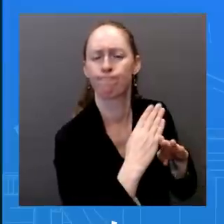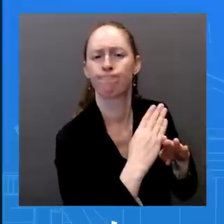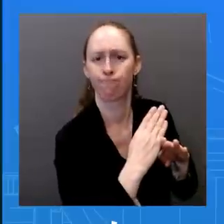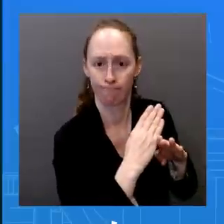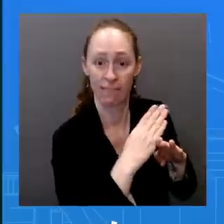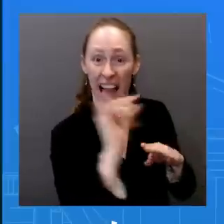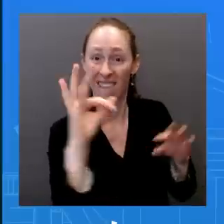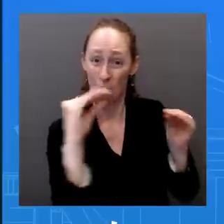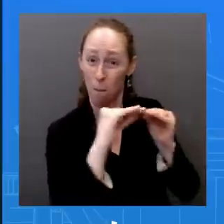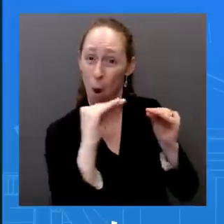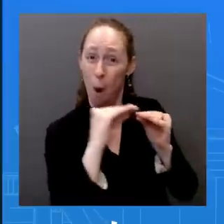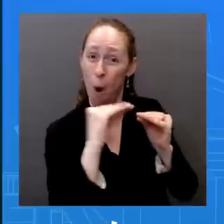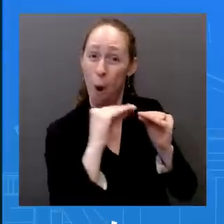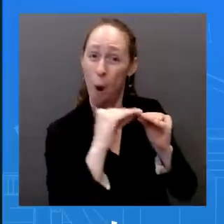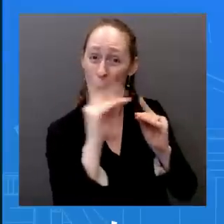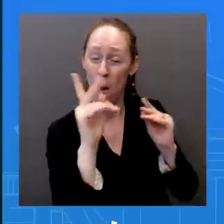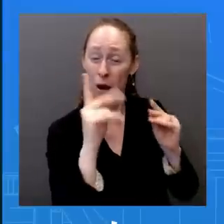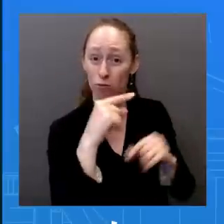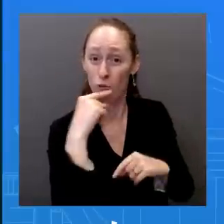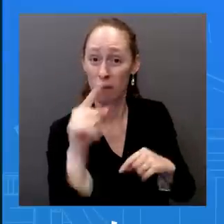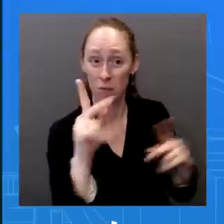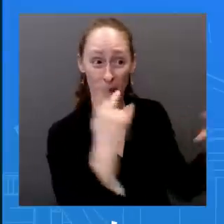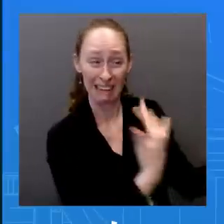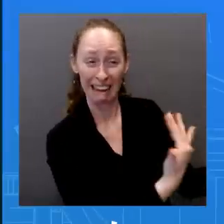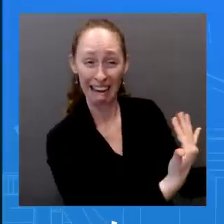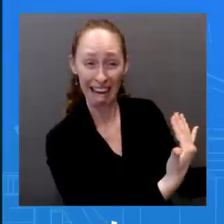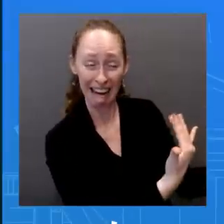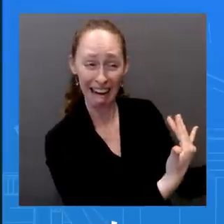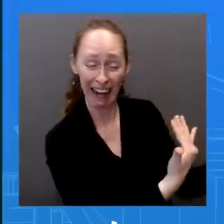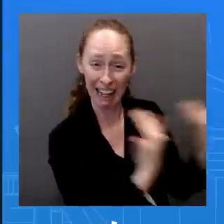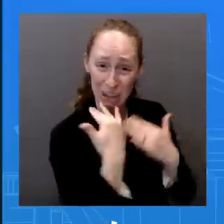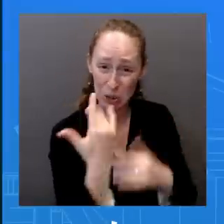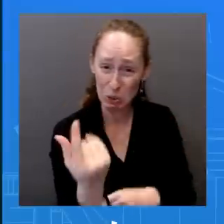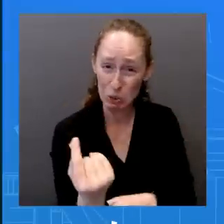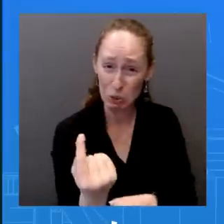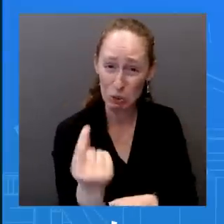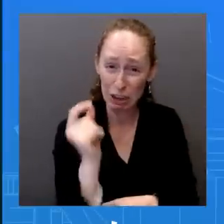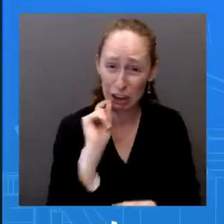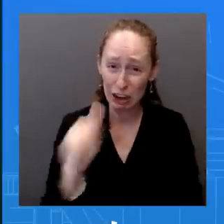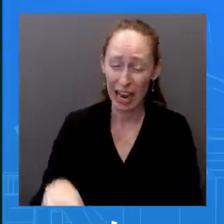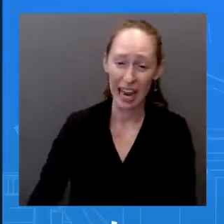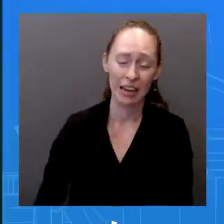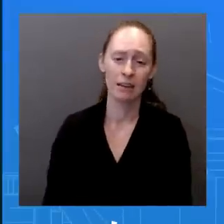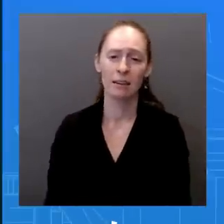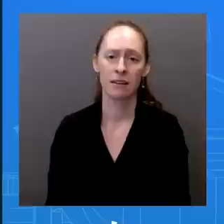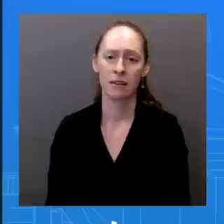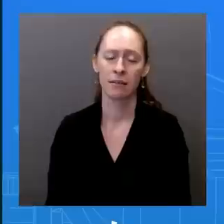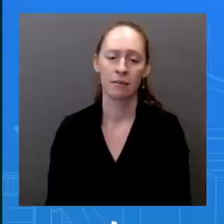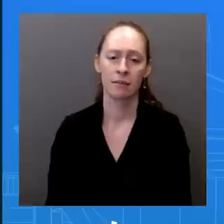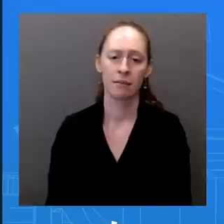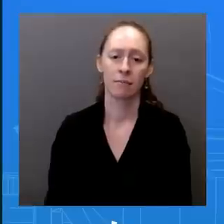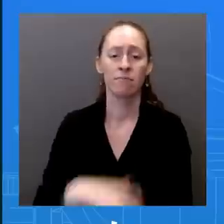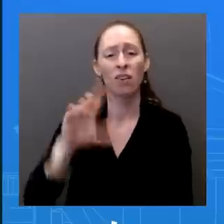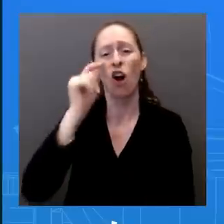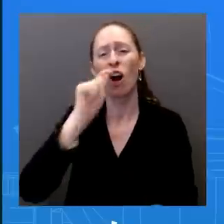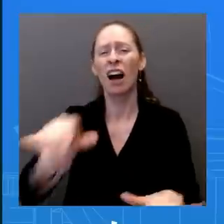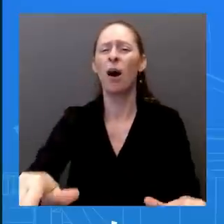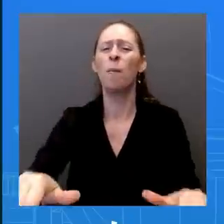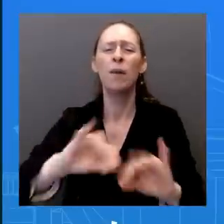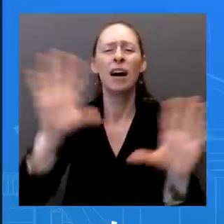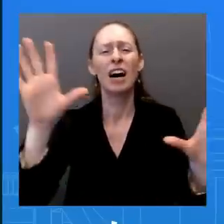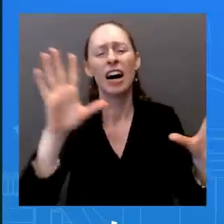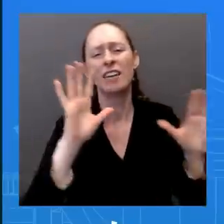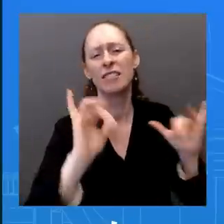Russia has made clear that it is going to continue to try to fight, but holding sham referenda that the whole world and everyone who are in